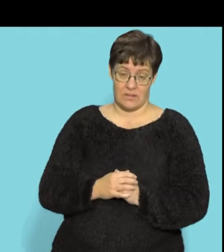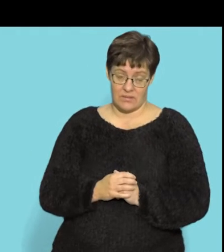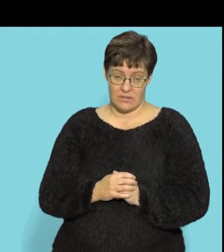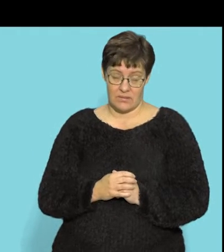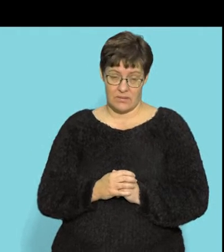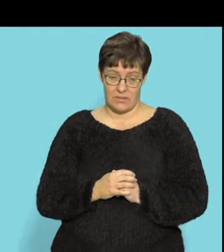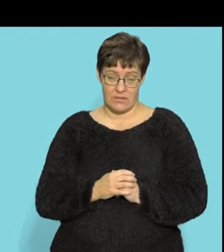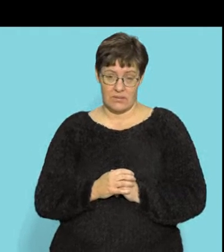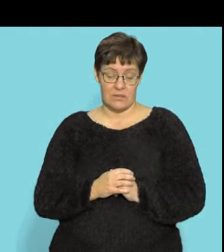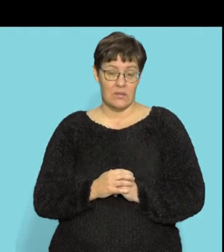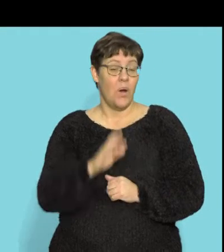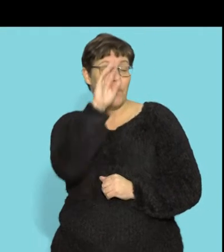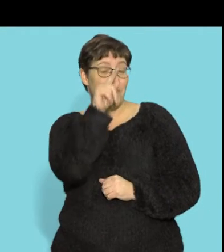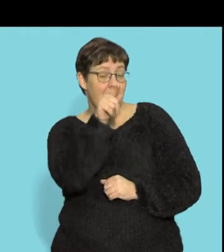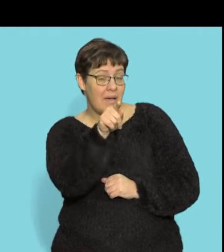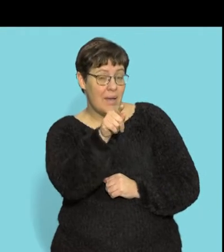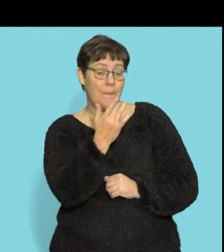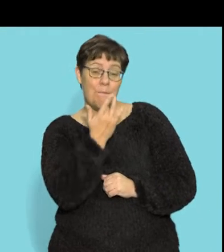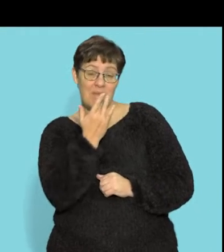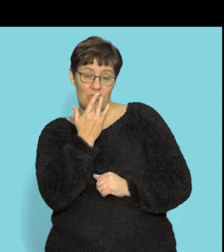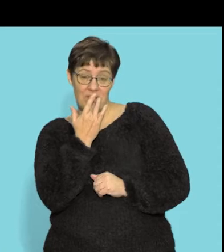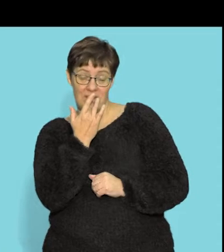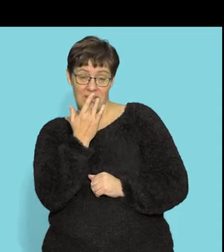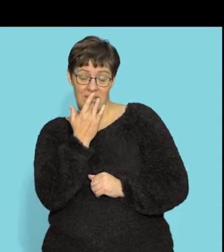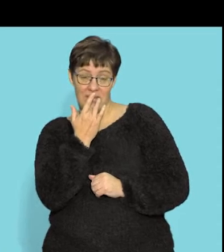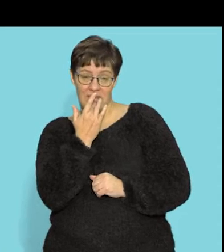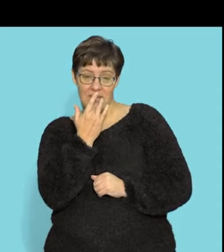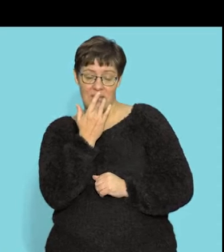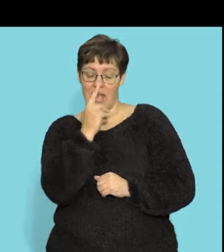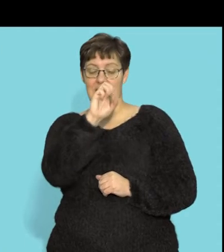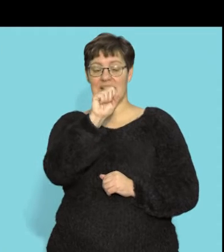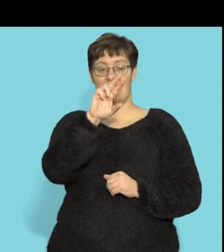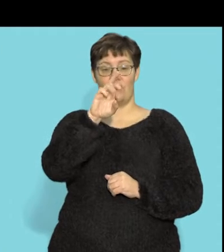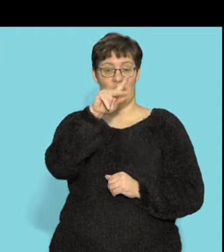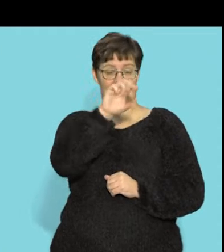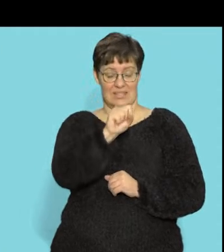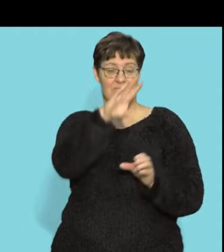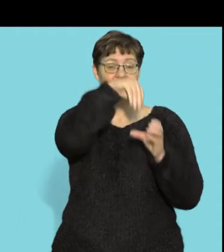the battery is actually in series